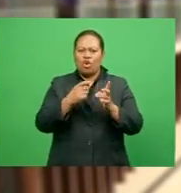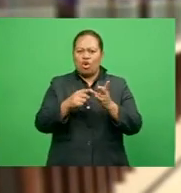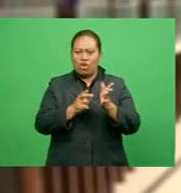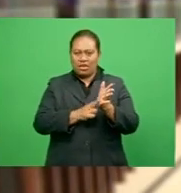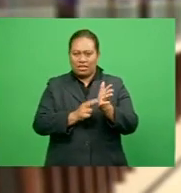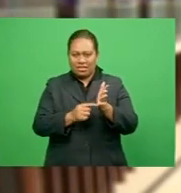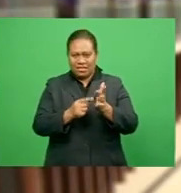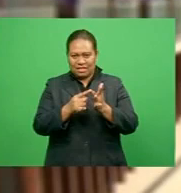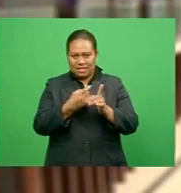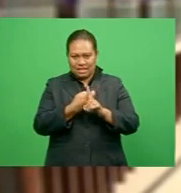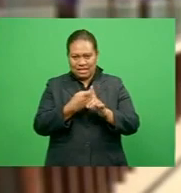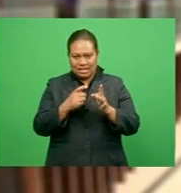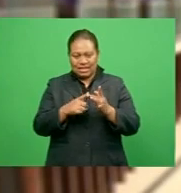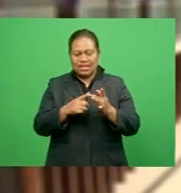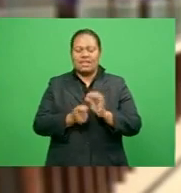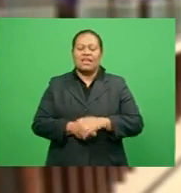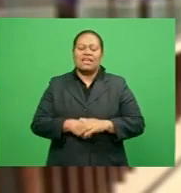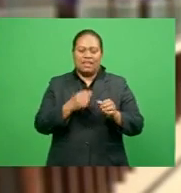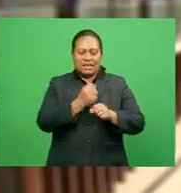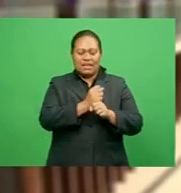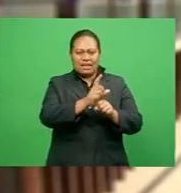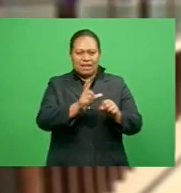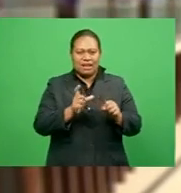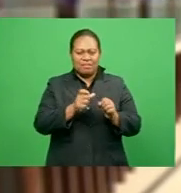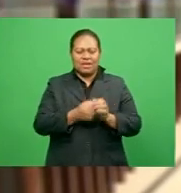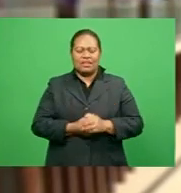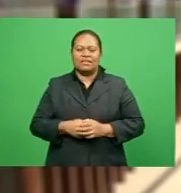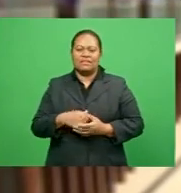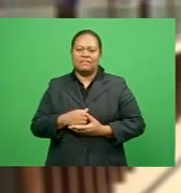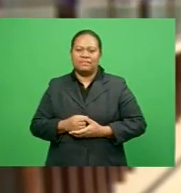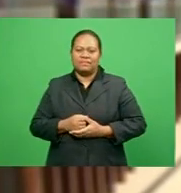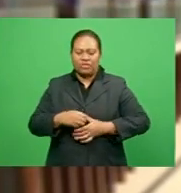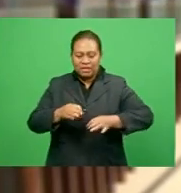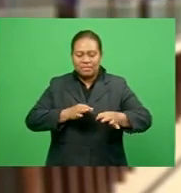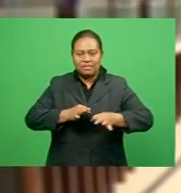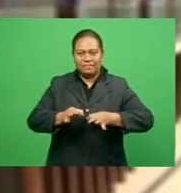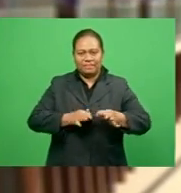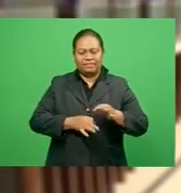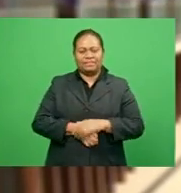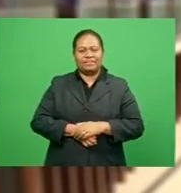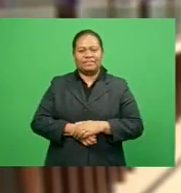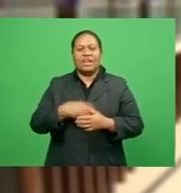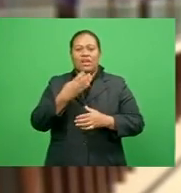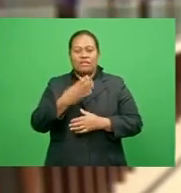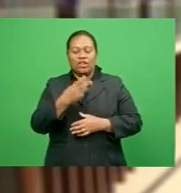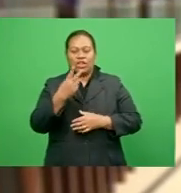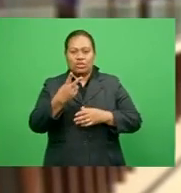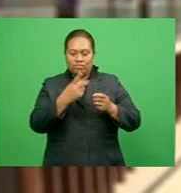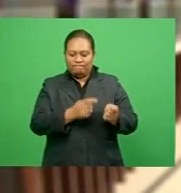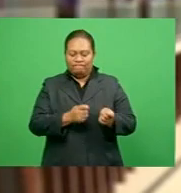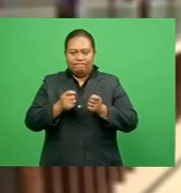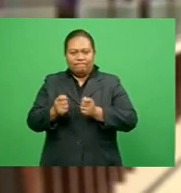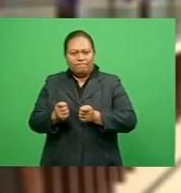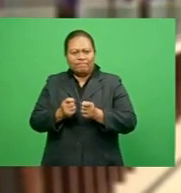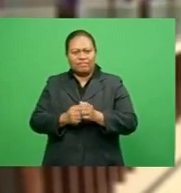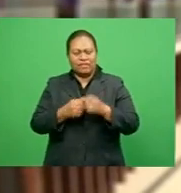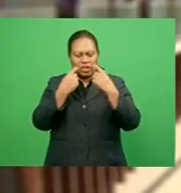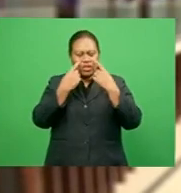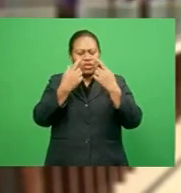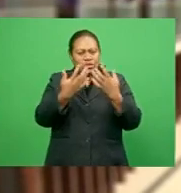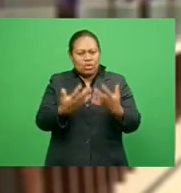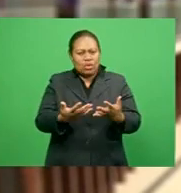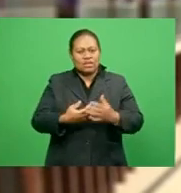arising from the completion of the dividend reinvestment plan. 42 transactions with an approximate volume